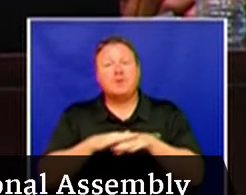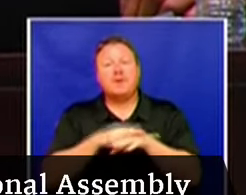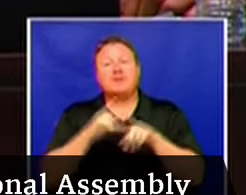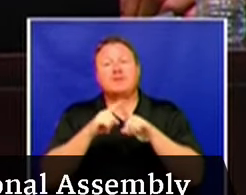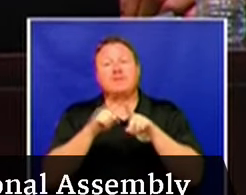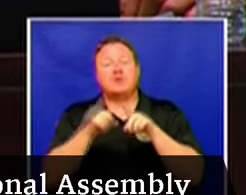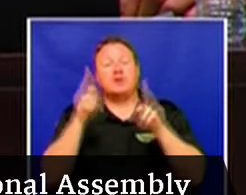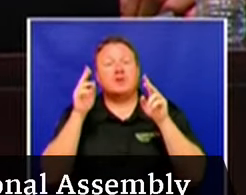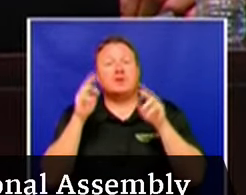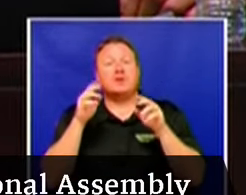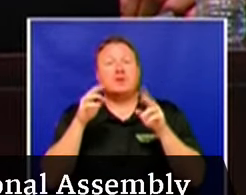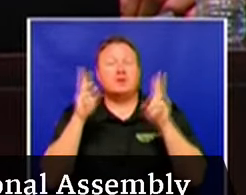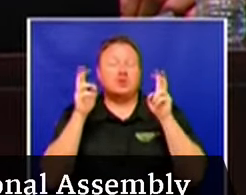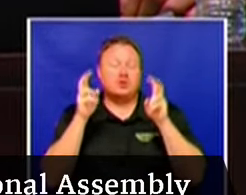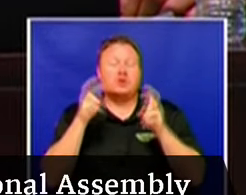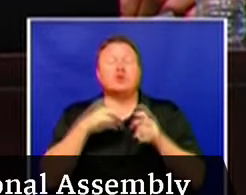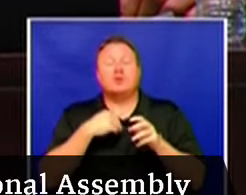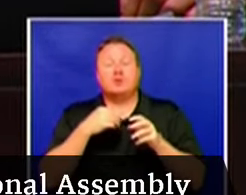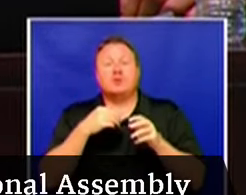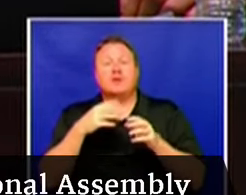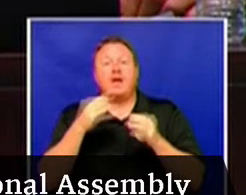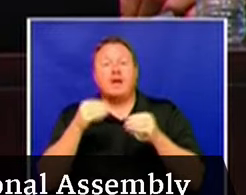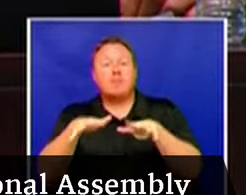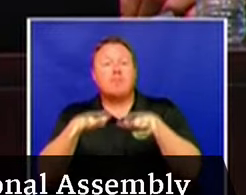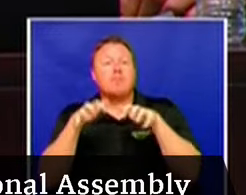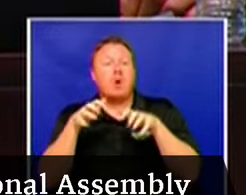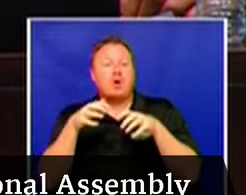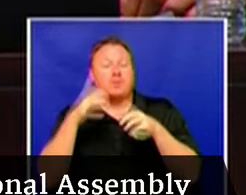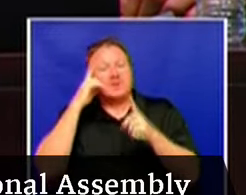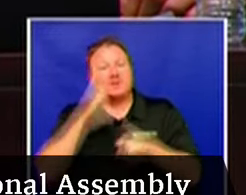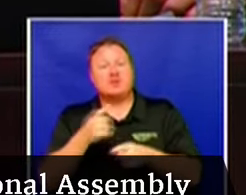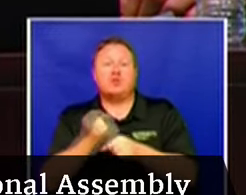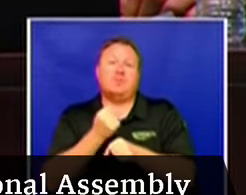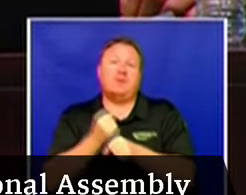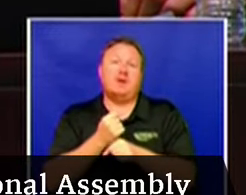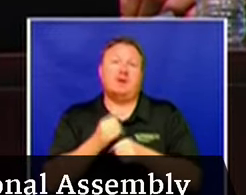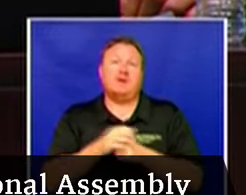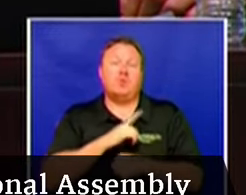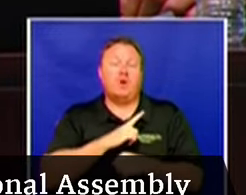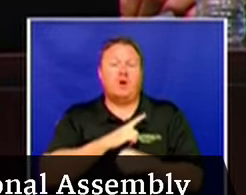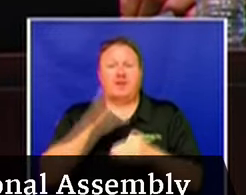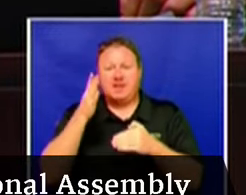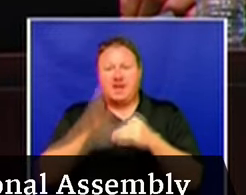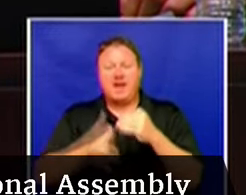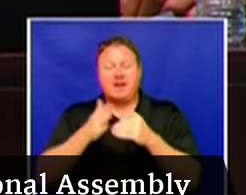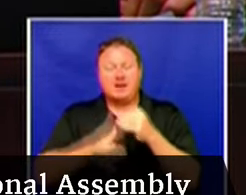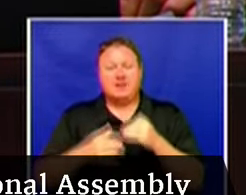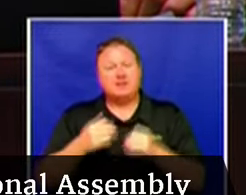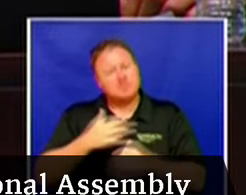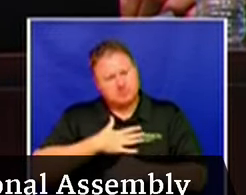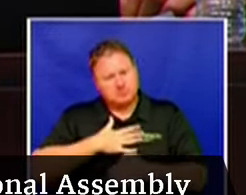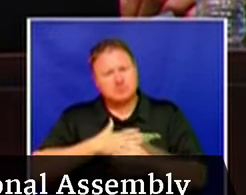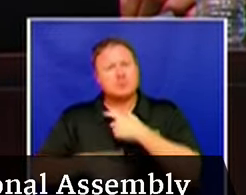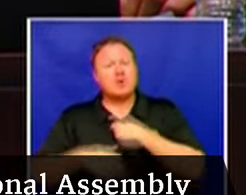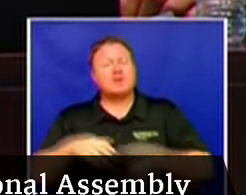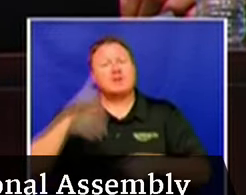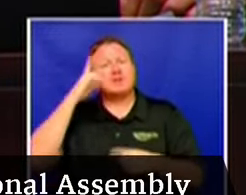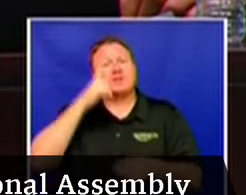Parliament decided on. Because in the end, it is the President who decides. Thank